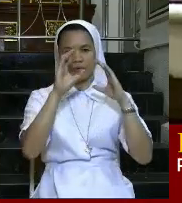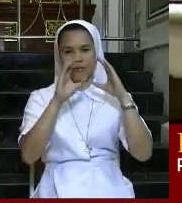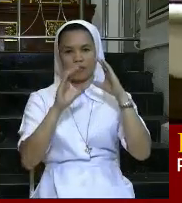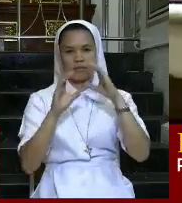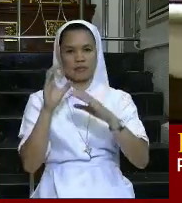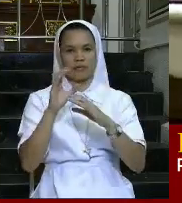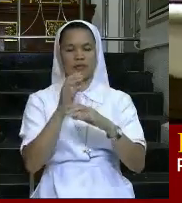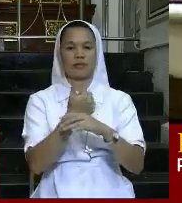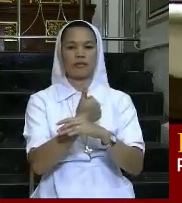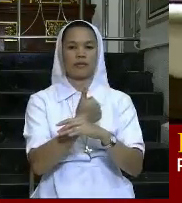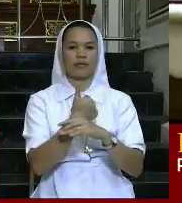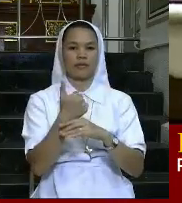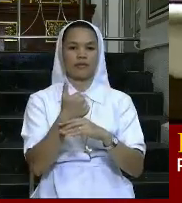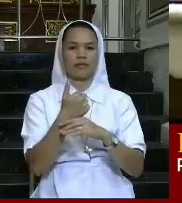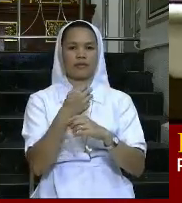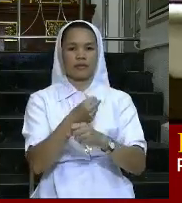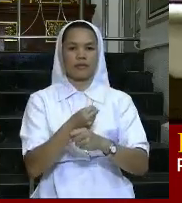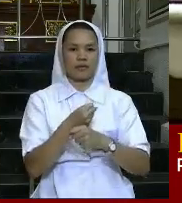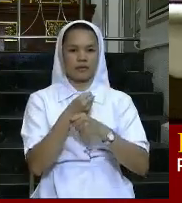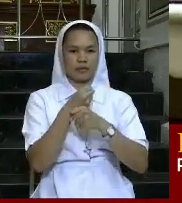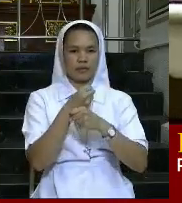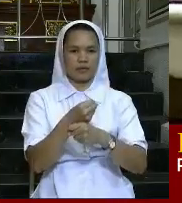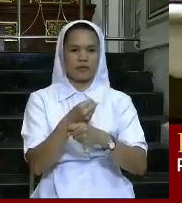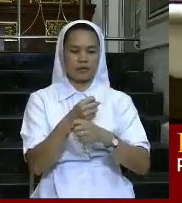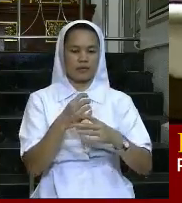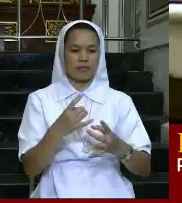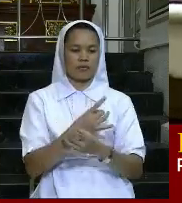and arrogance of some of our leaders.